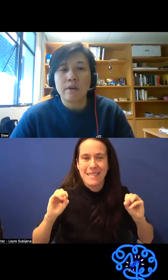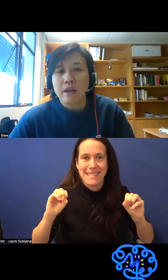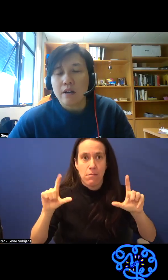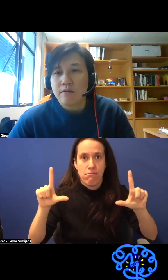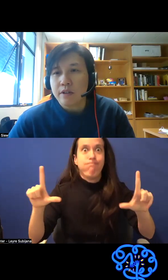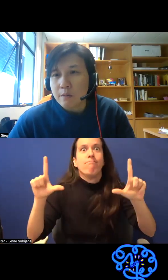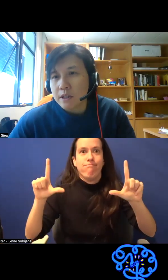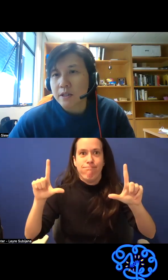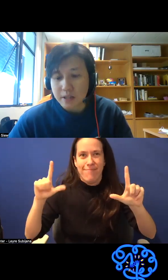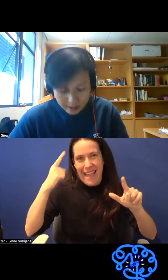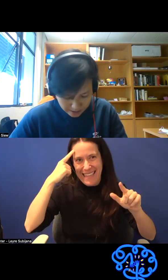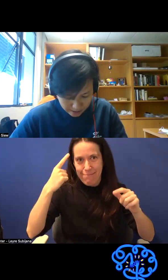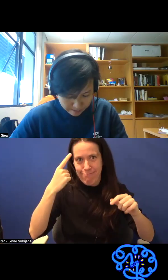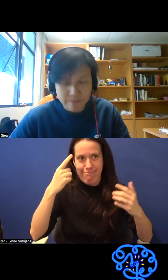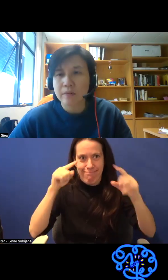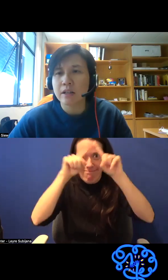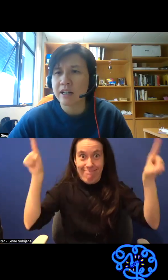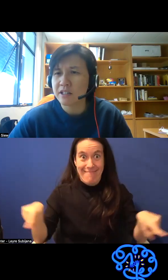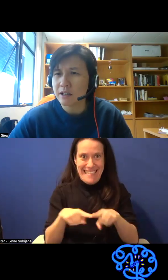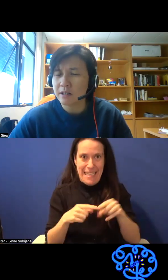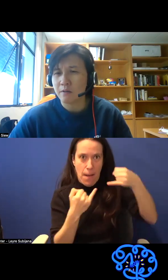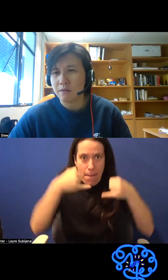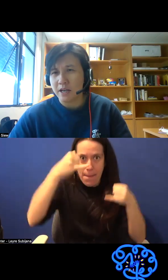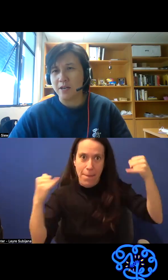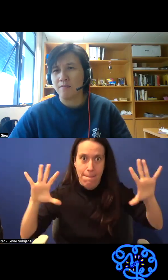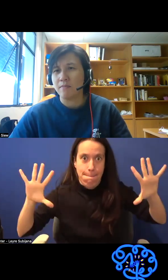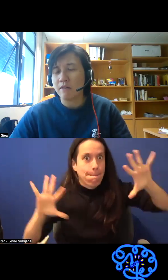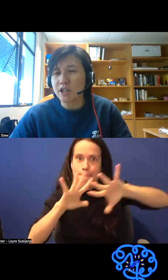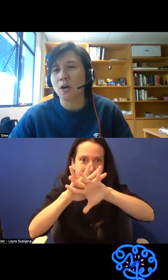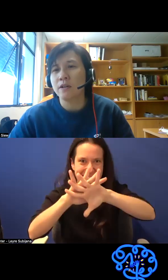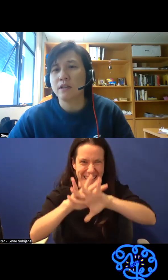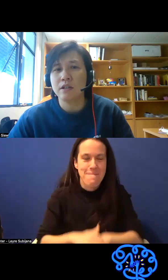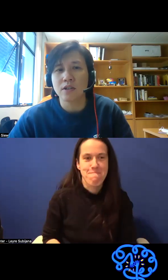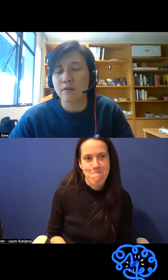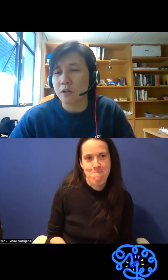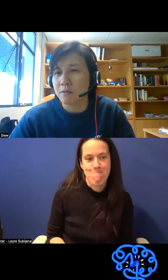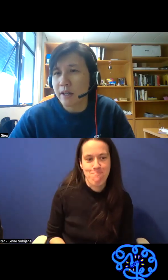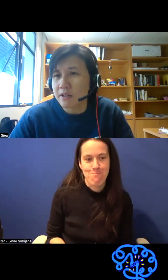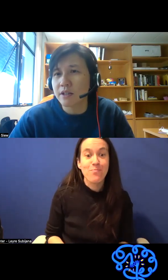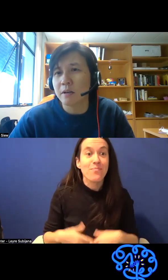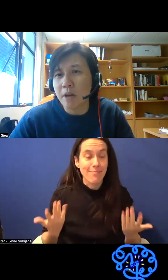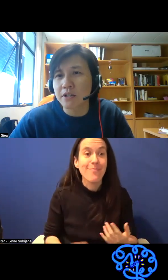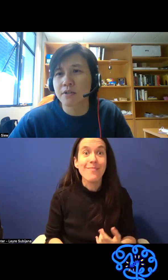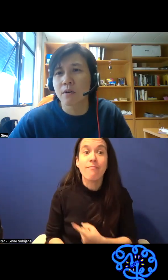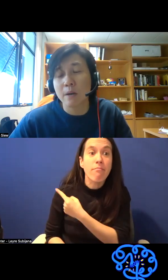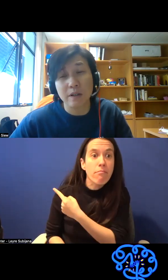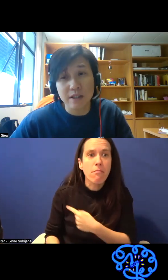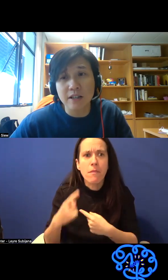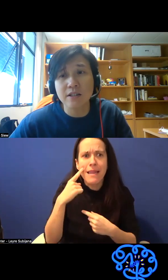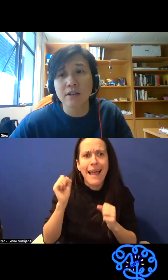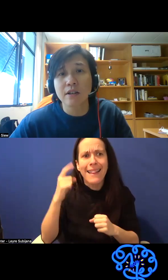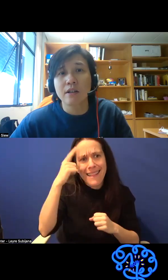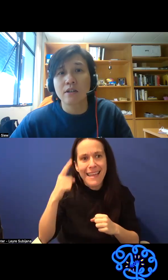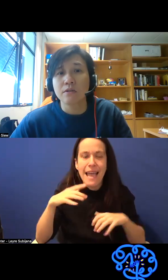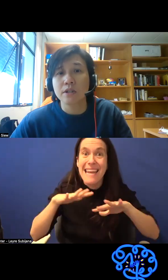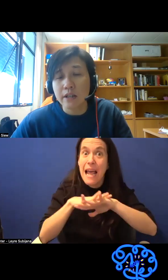So when we have the networks, a nice thing that we can leverage on is all of the methods and the measures from network